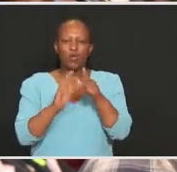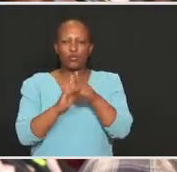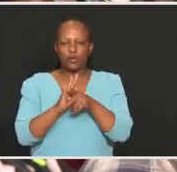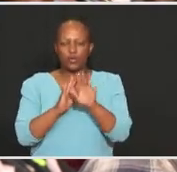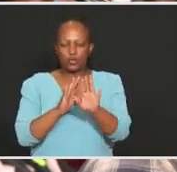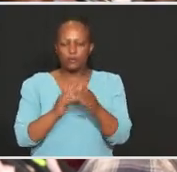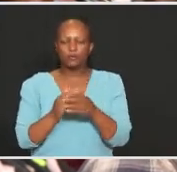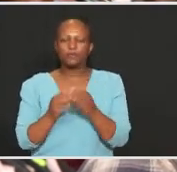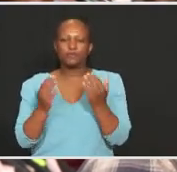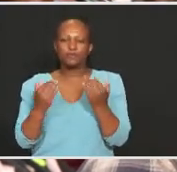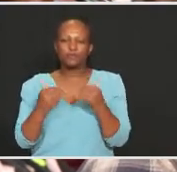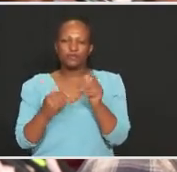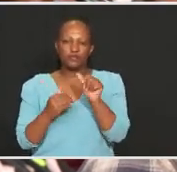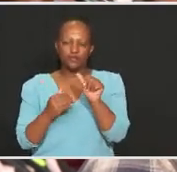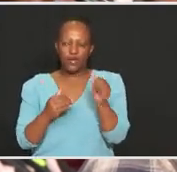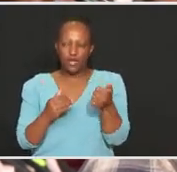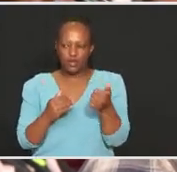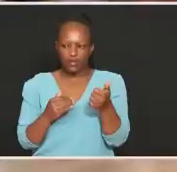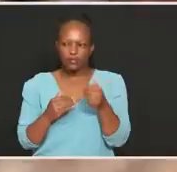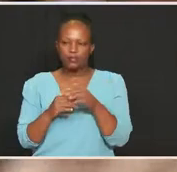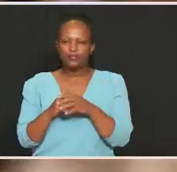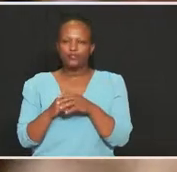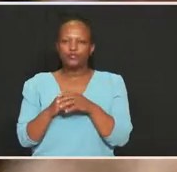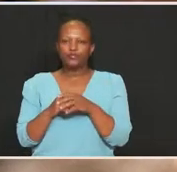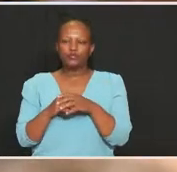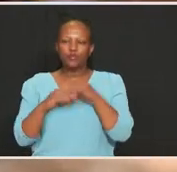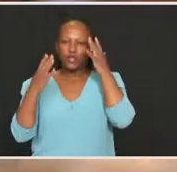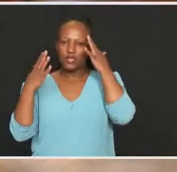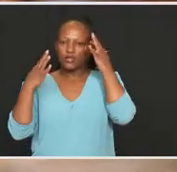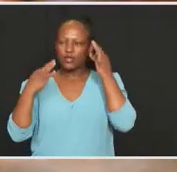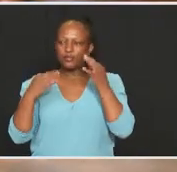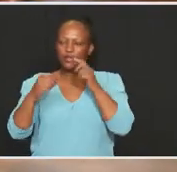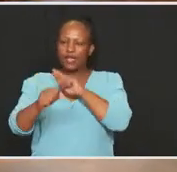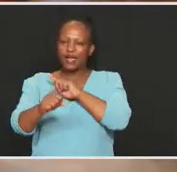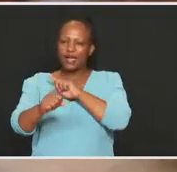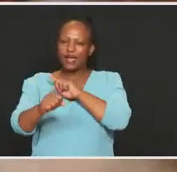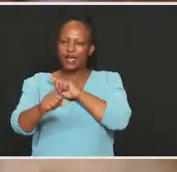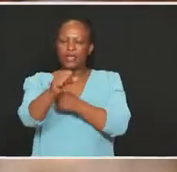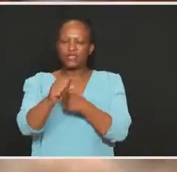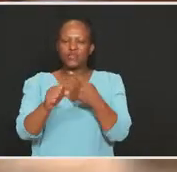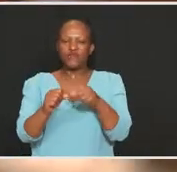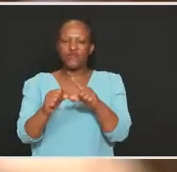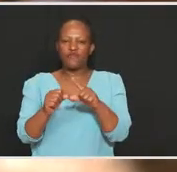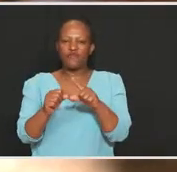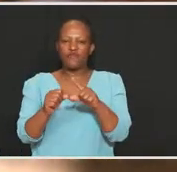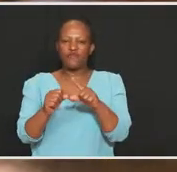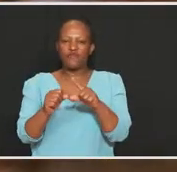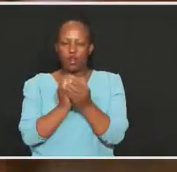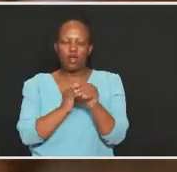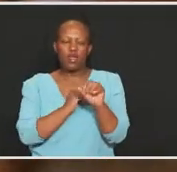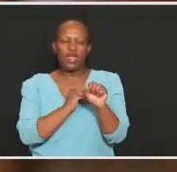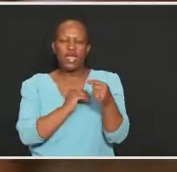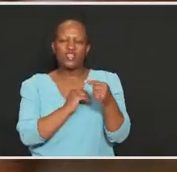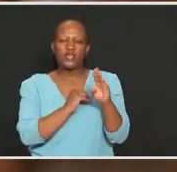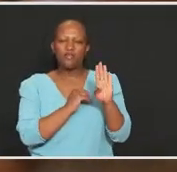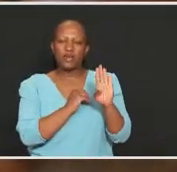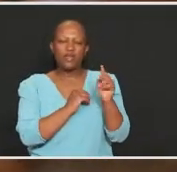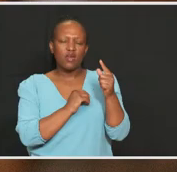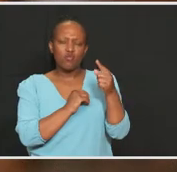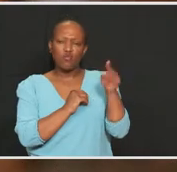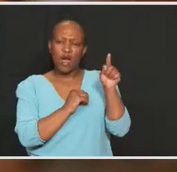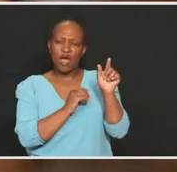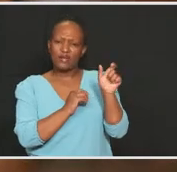taking consideration is determining the capacity of the school the sgb is the right persons